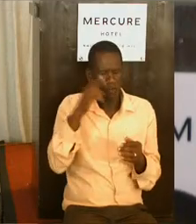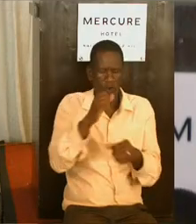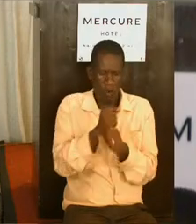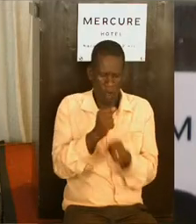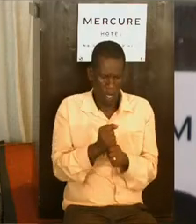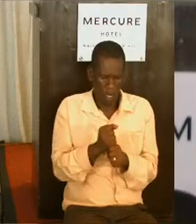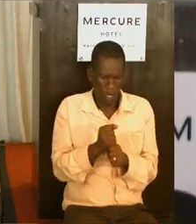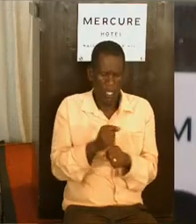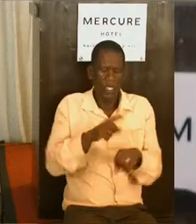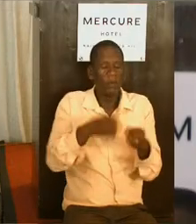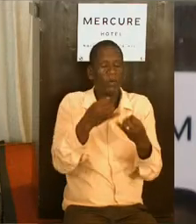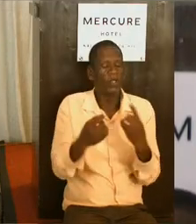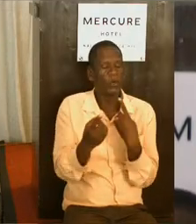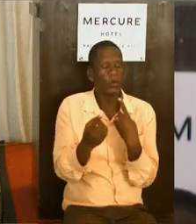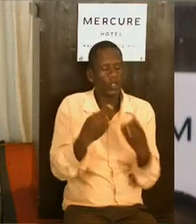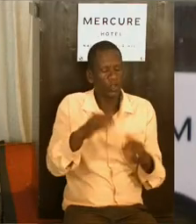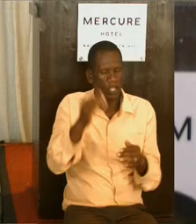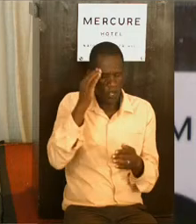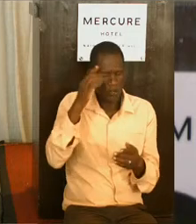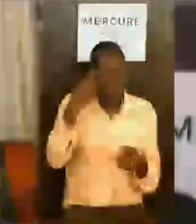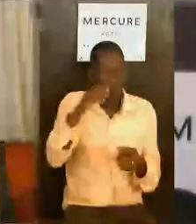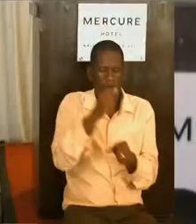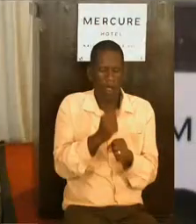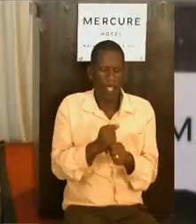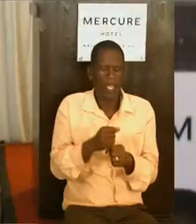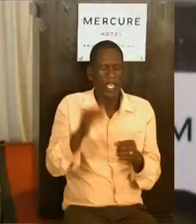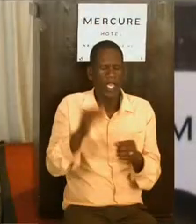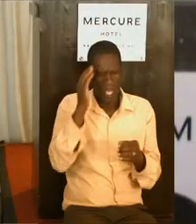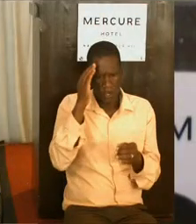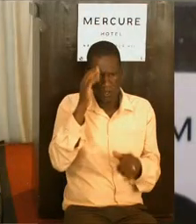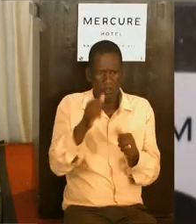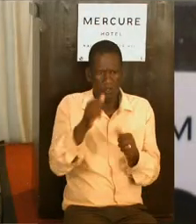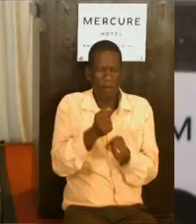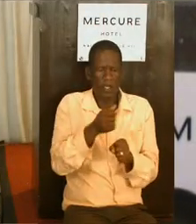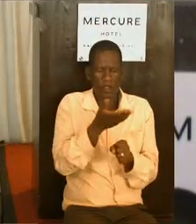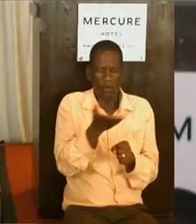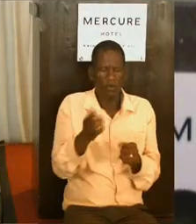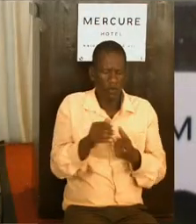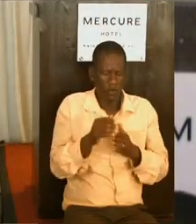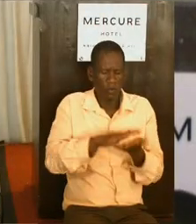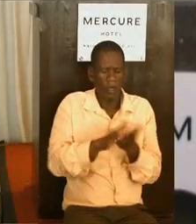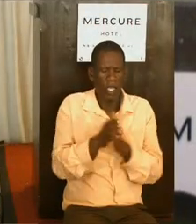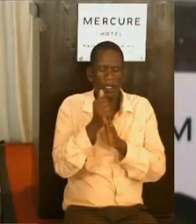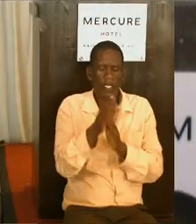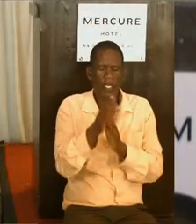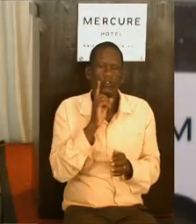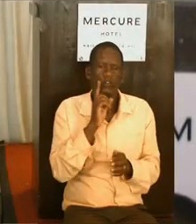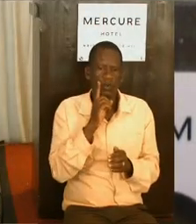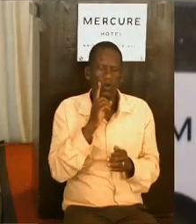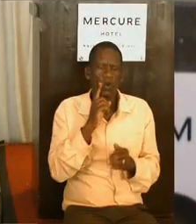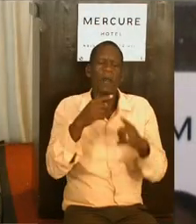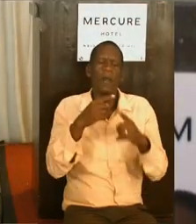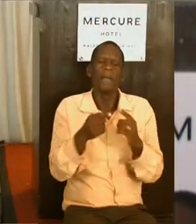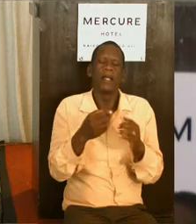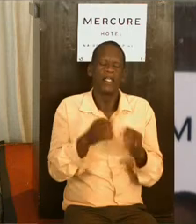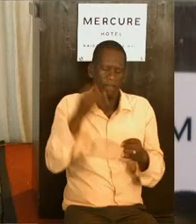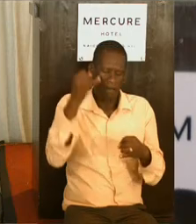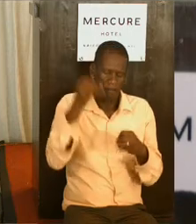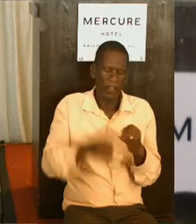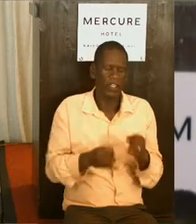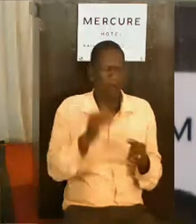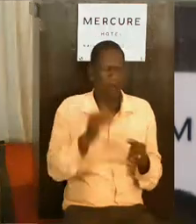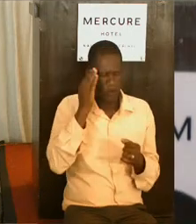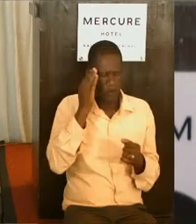work uh education that would make you become Leaders of Tomorrow but then we finally